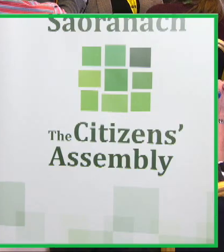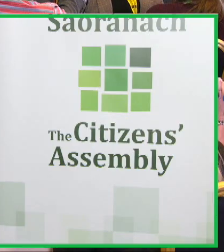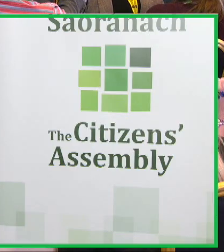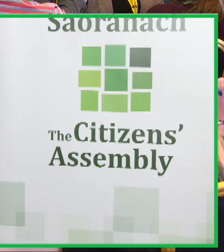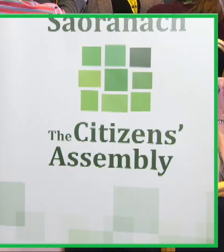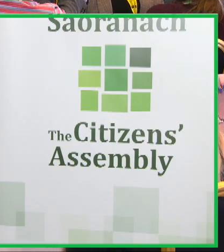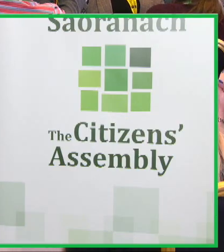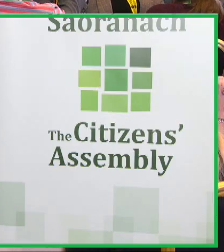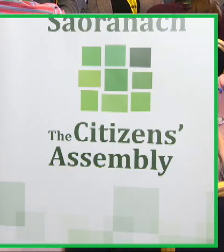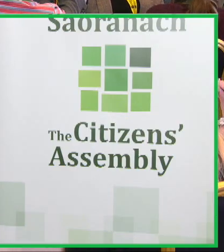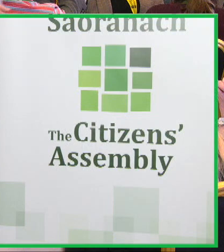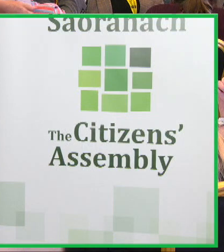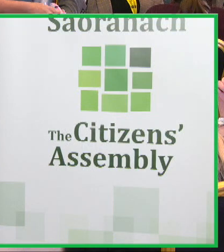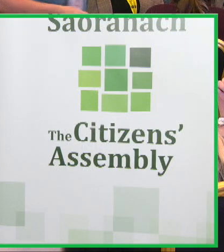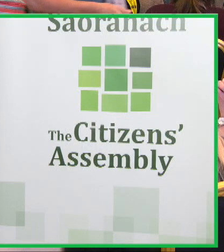Okay, you